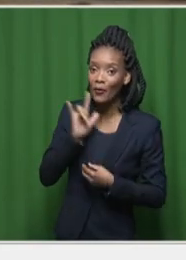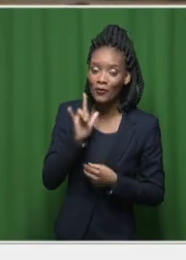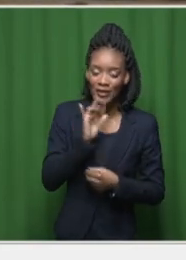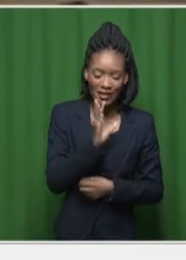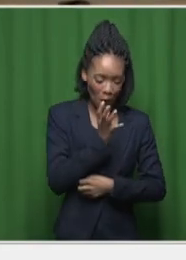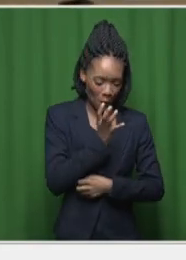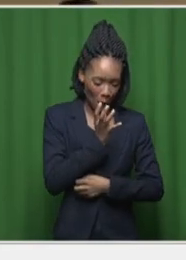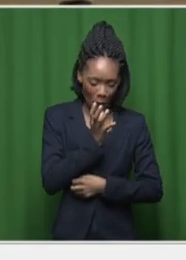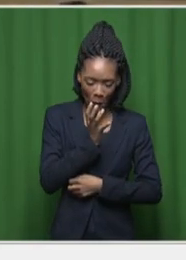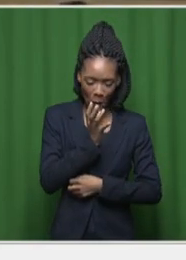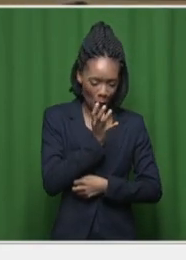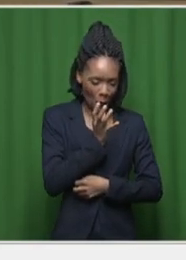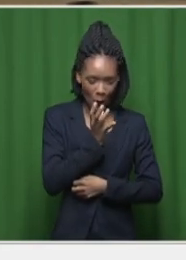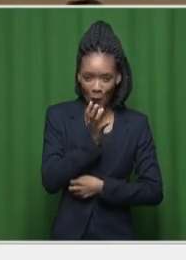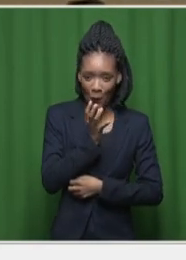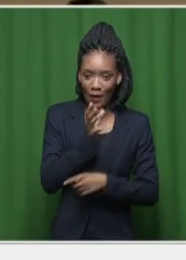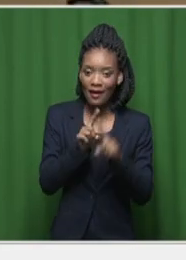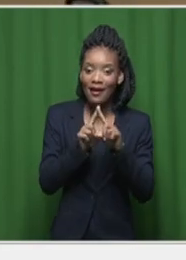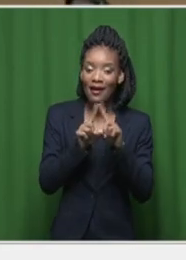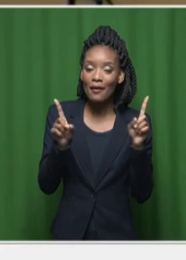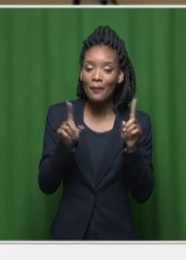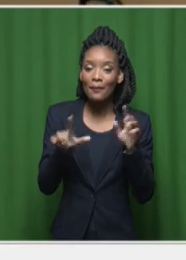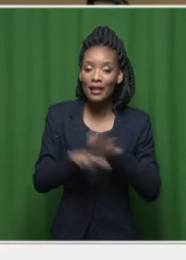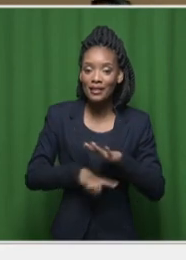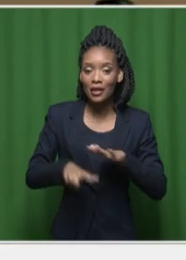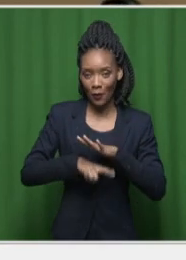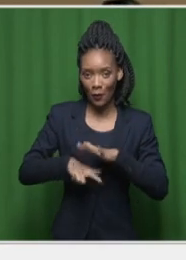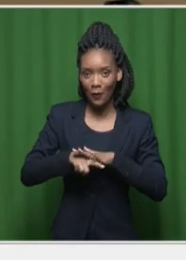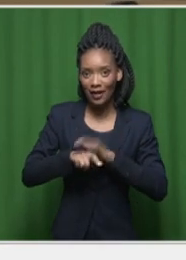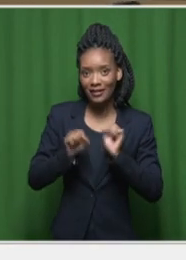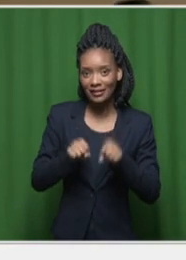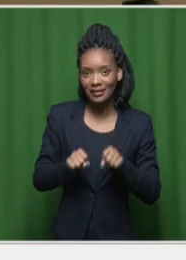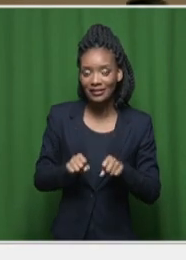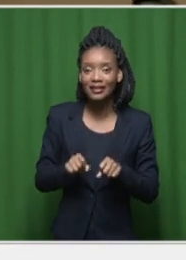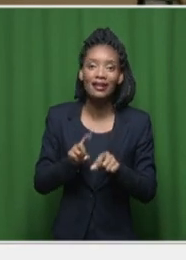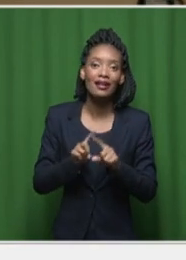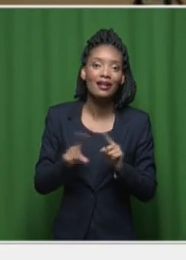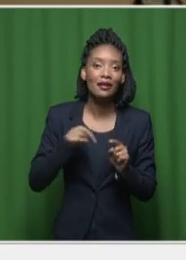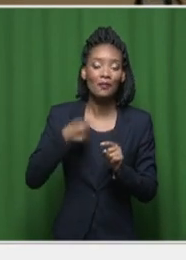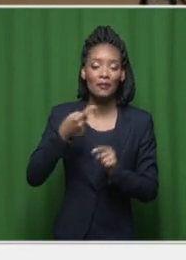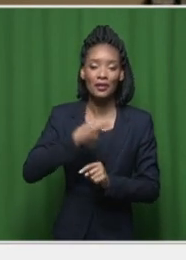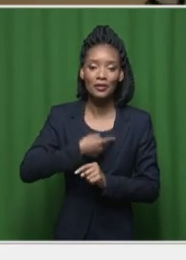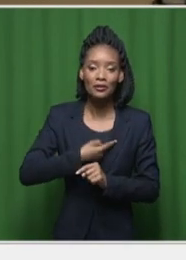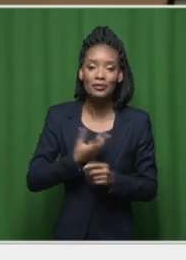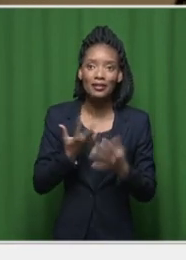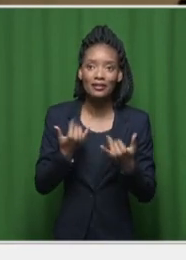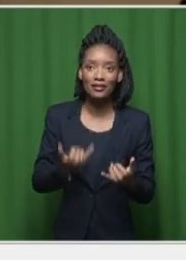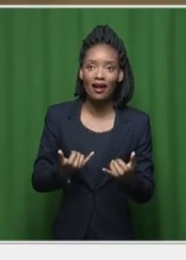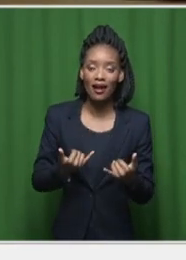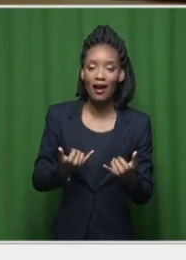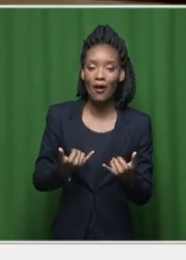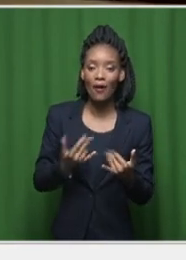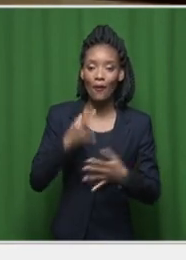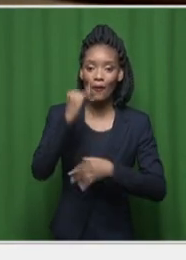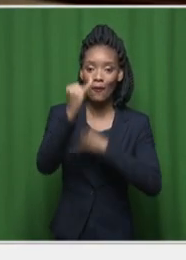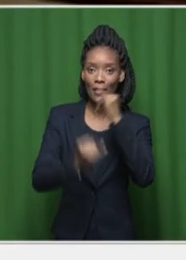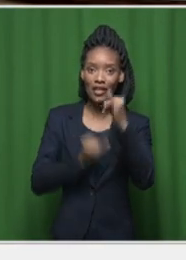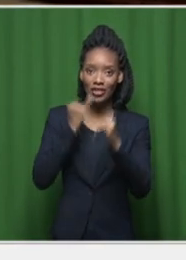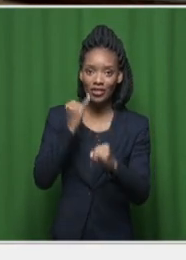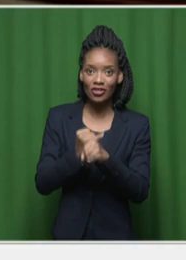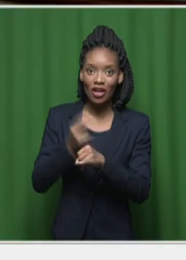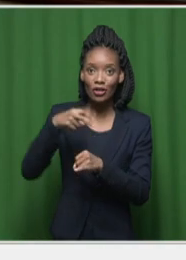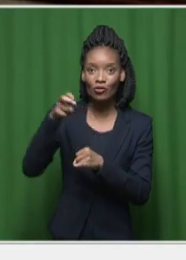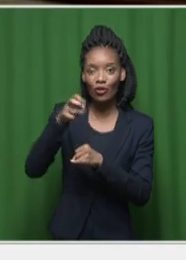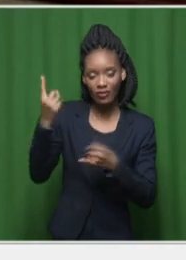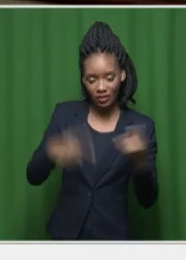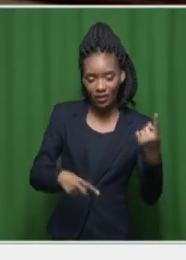was full, but that was mostly from local tourism. But of course, we're getting to those pre-COVID levels where international tourists are coming here